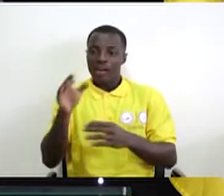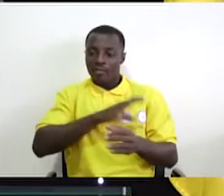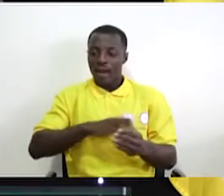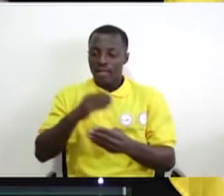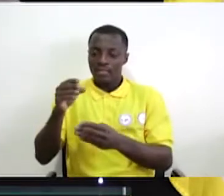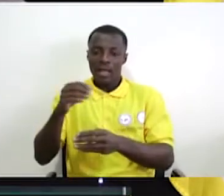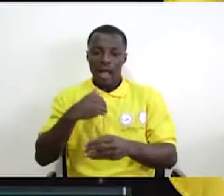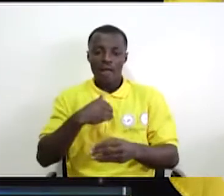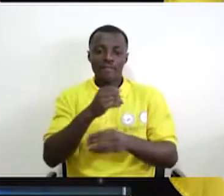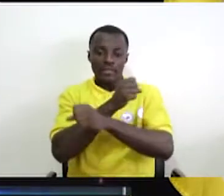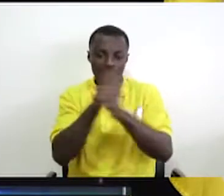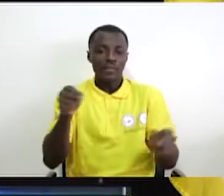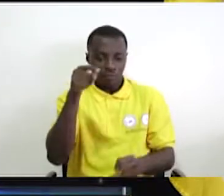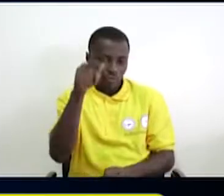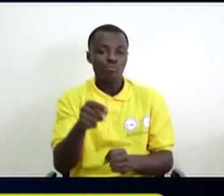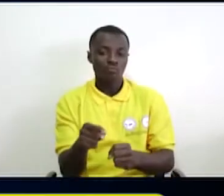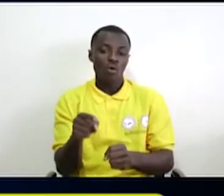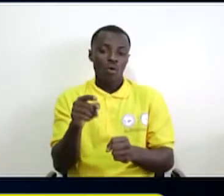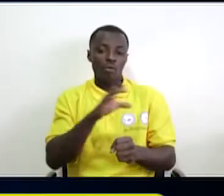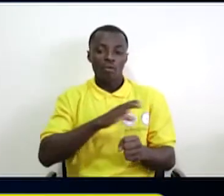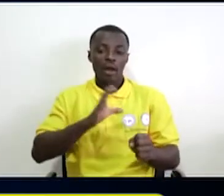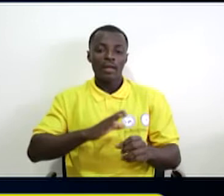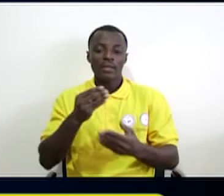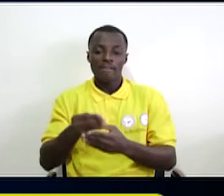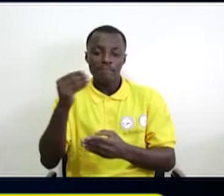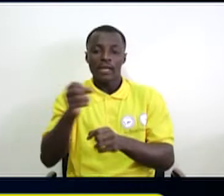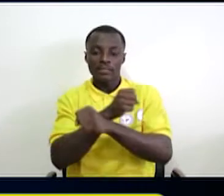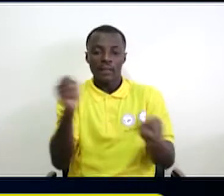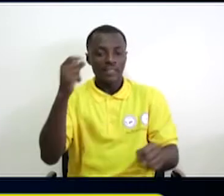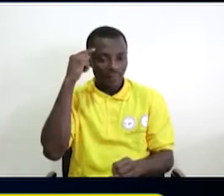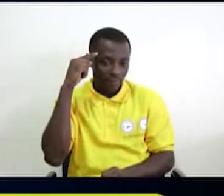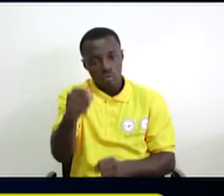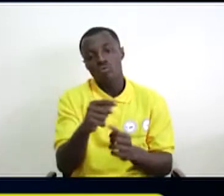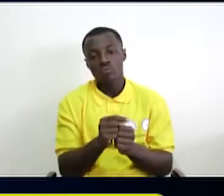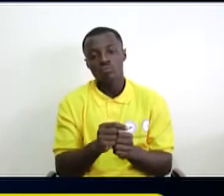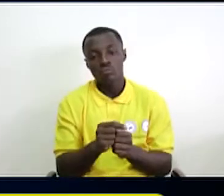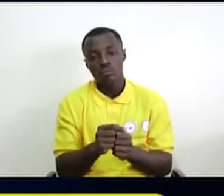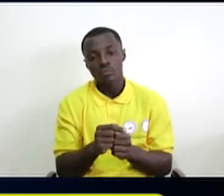redemption. It is in this eternal redemption that we have eternal life.